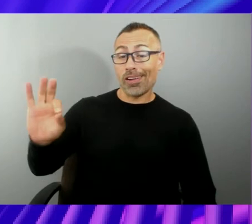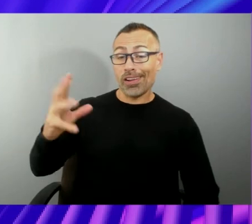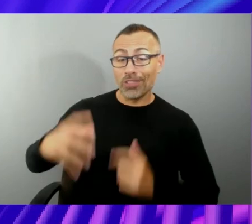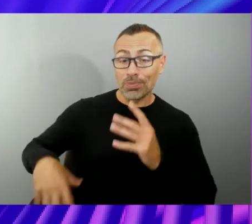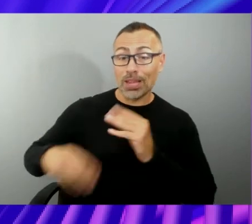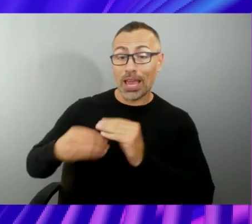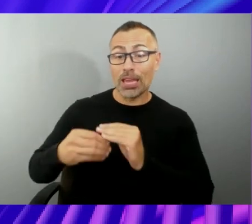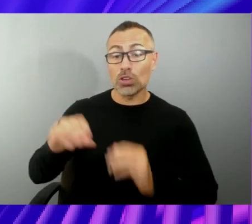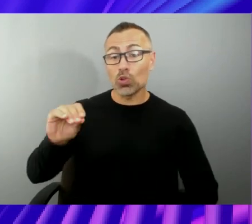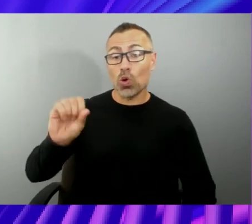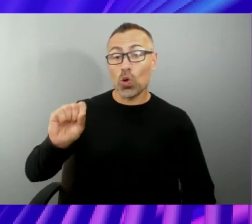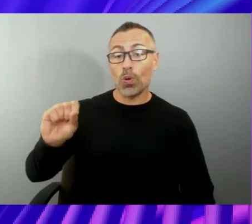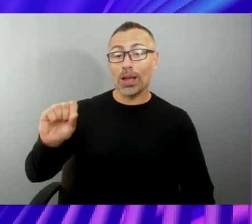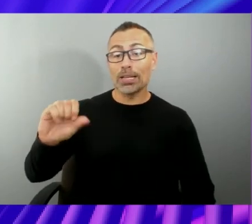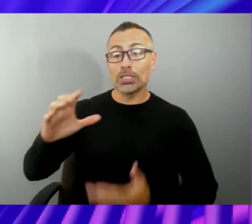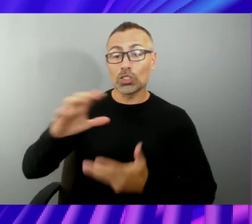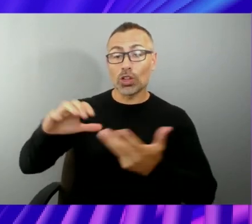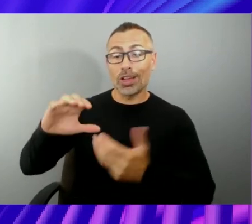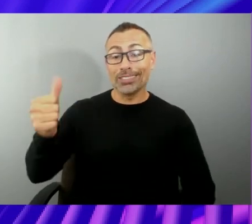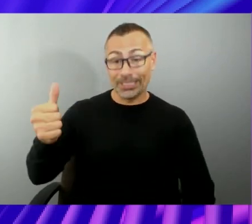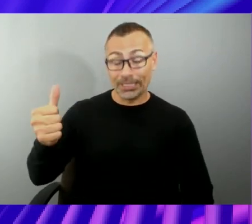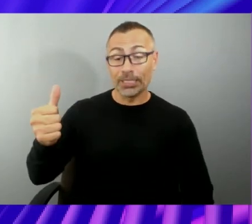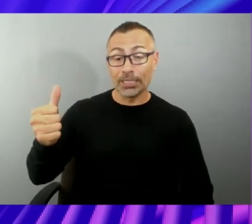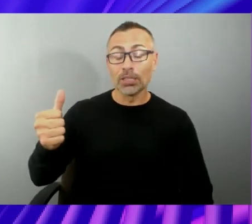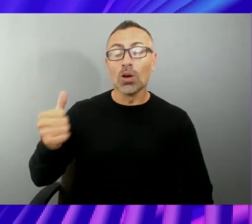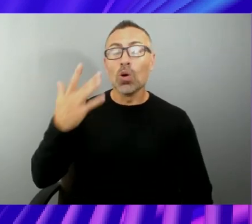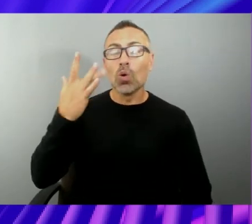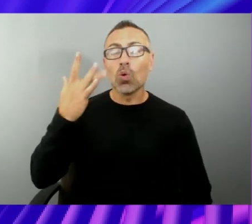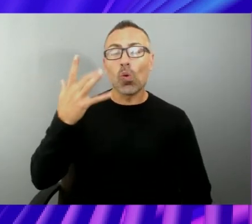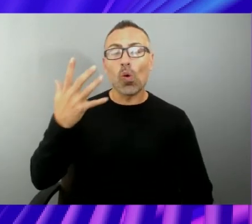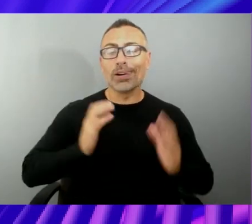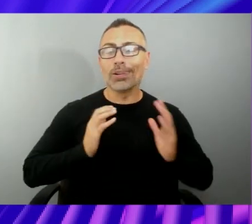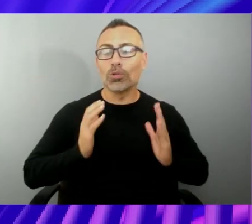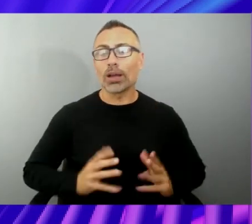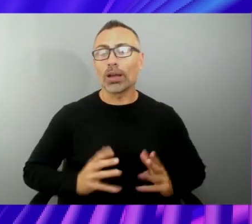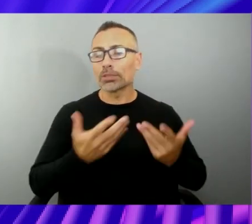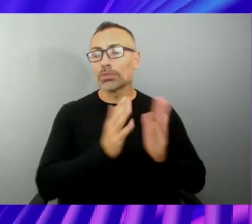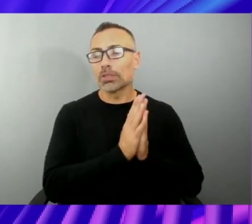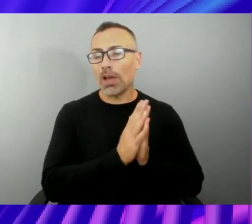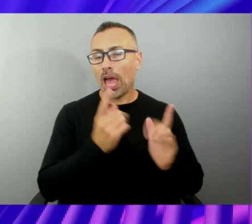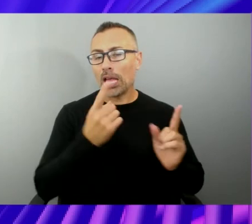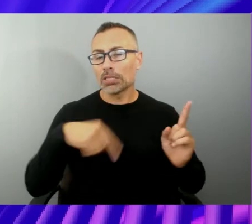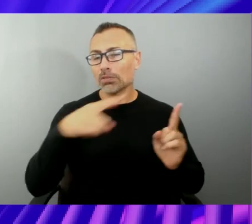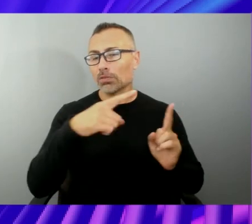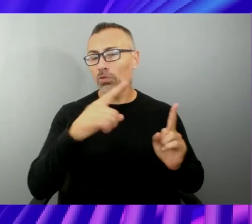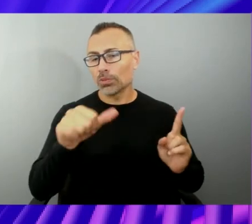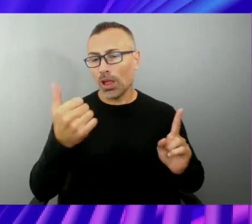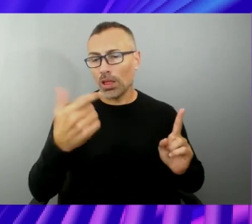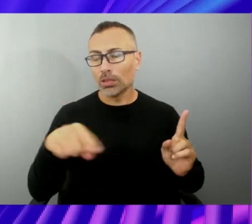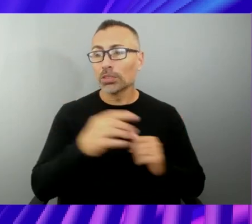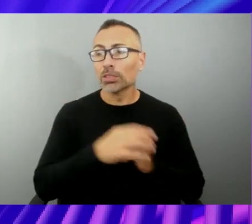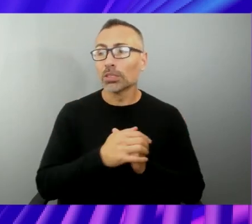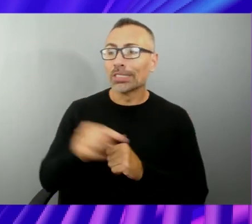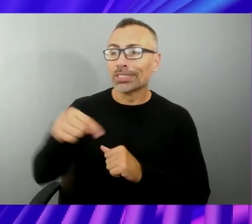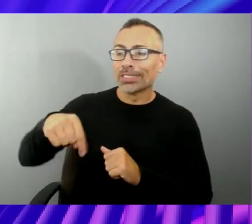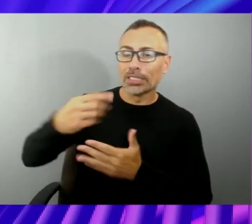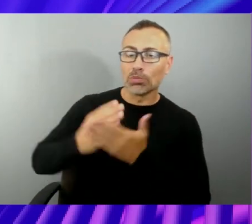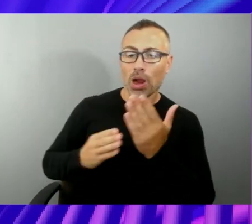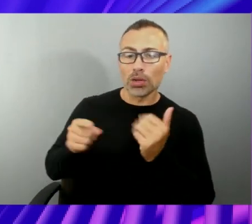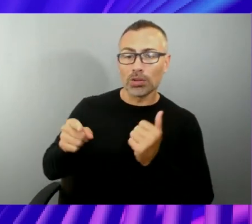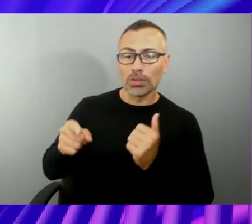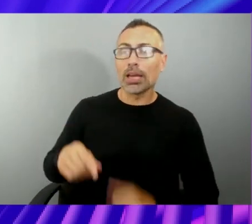on request of customers from OWASP itself. Yeah, I definitely believe that. This is part of the OWASP Top